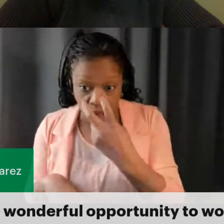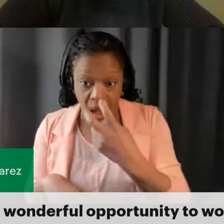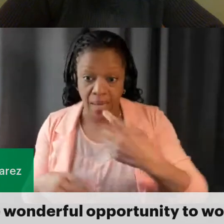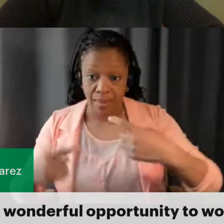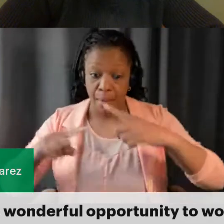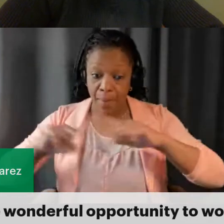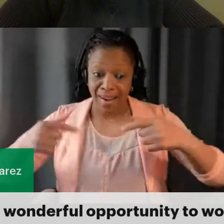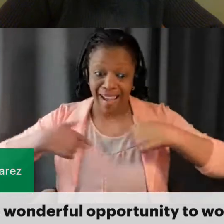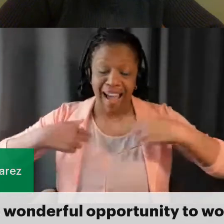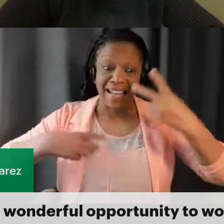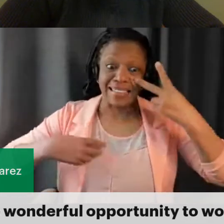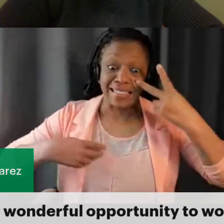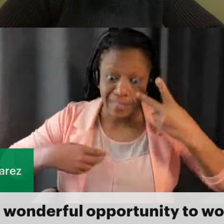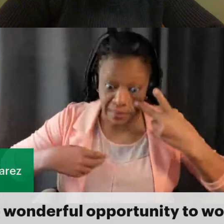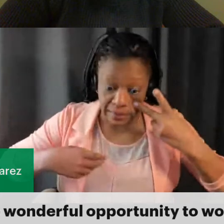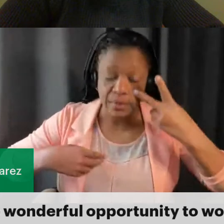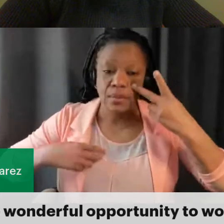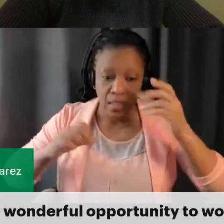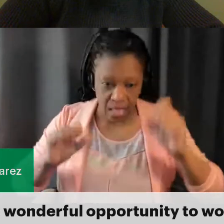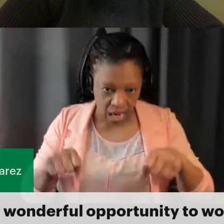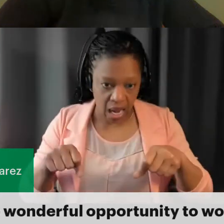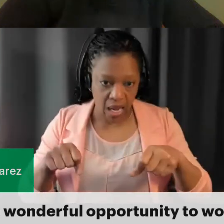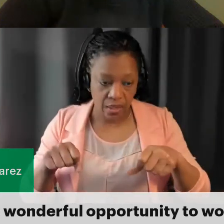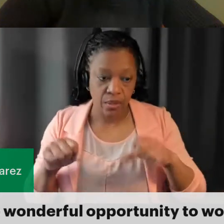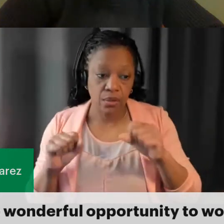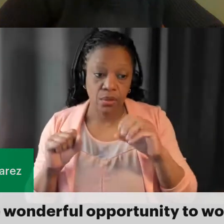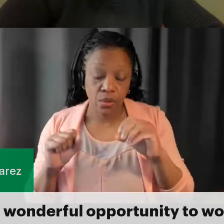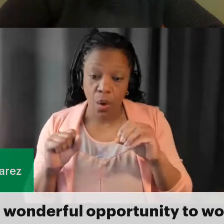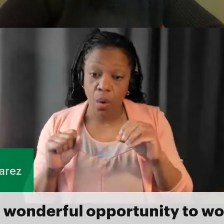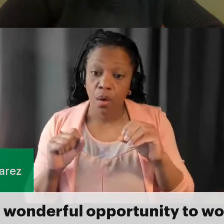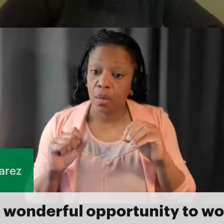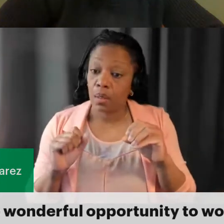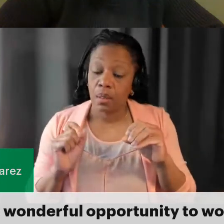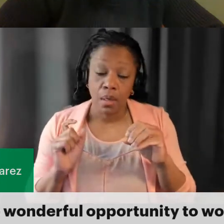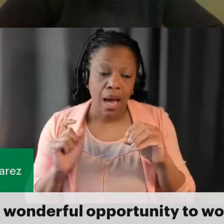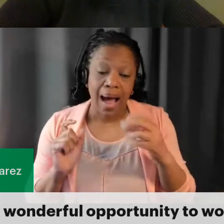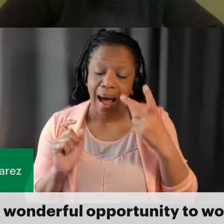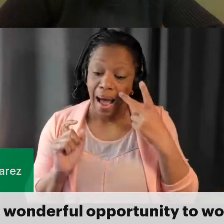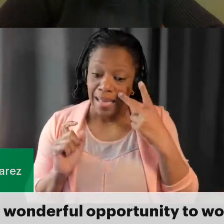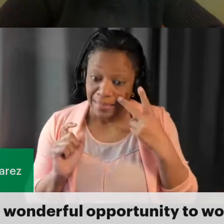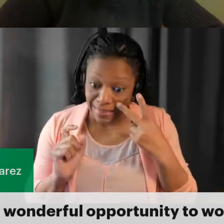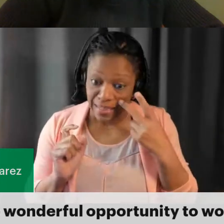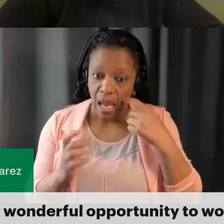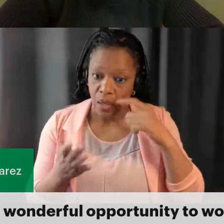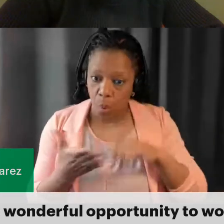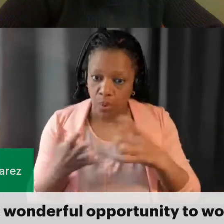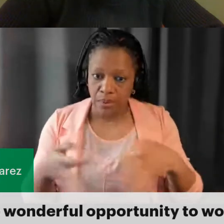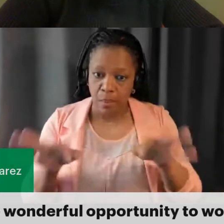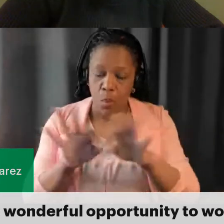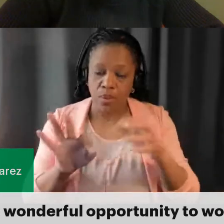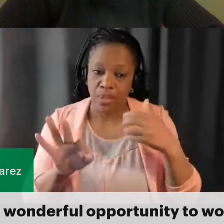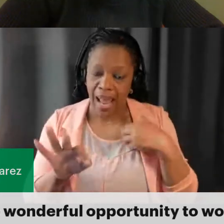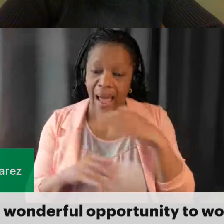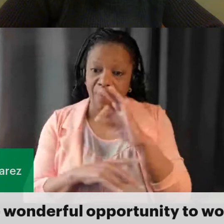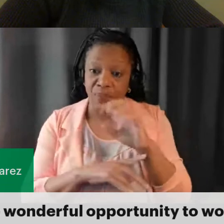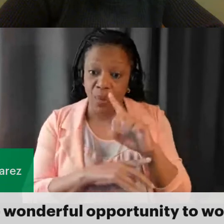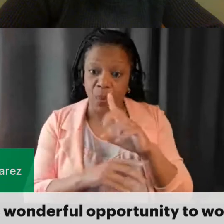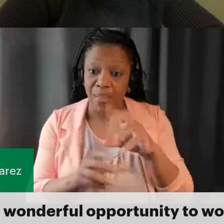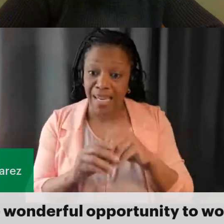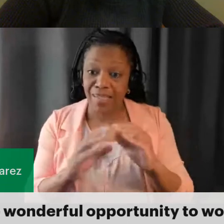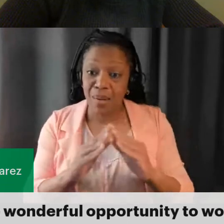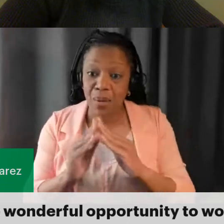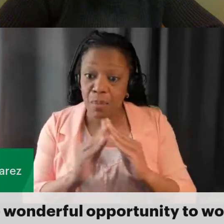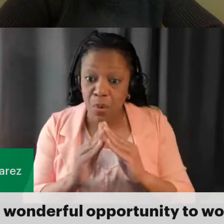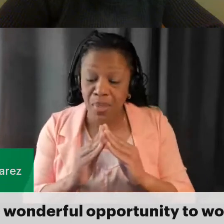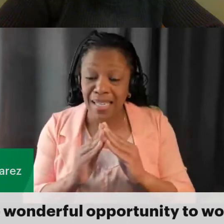and having food security in communities of need and beyond is a real thing. And that local food